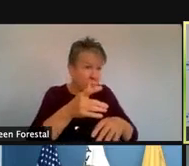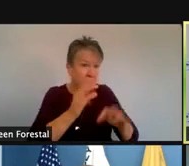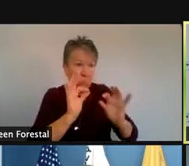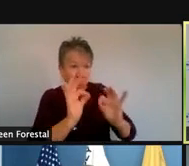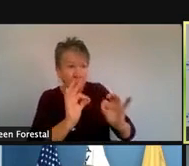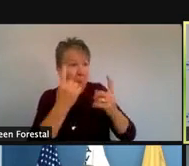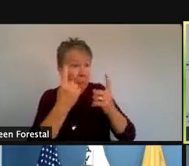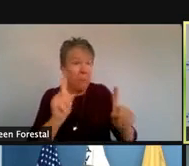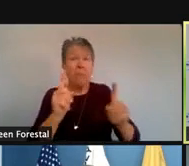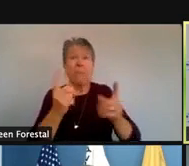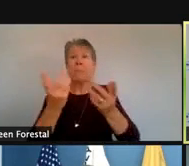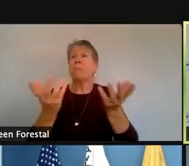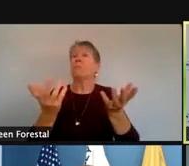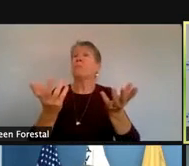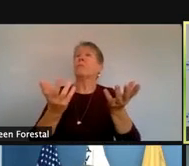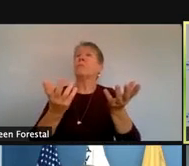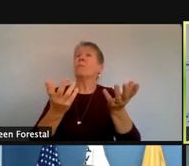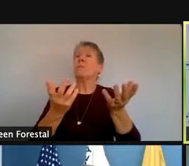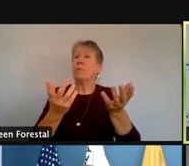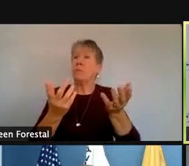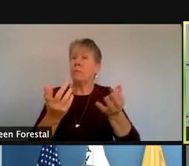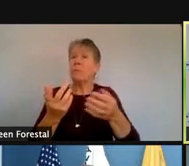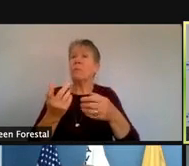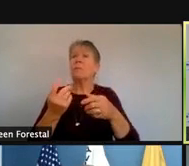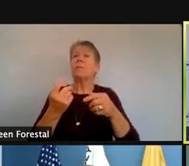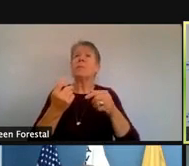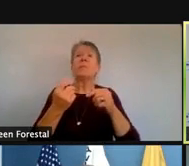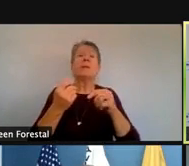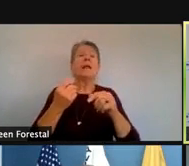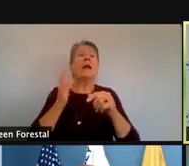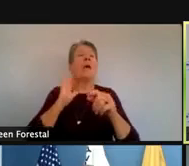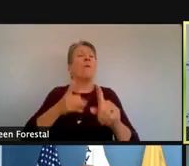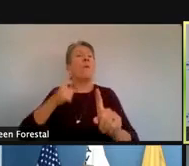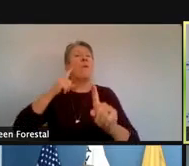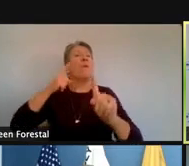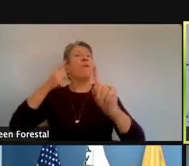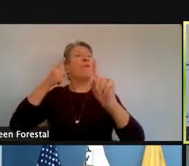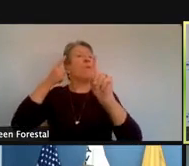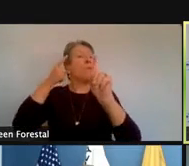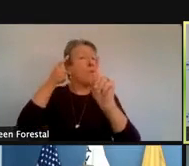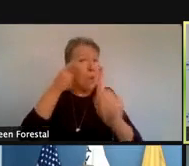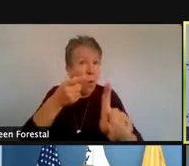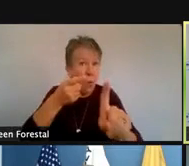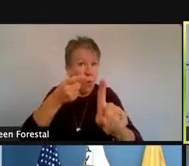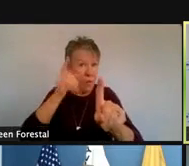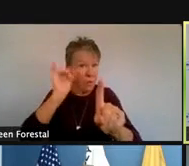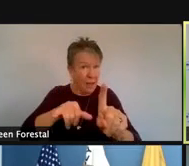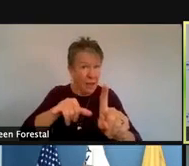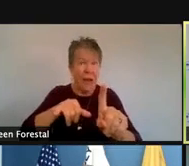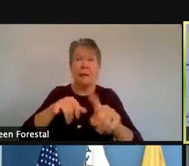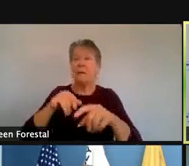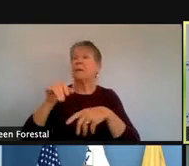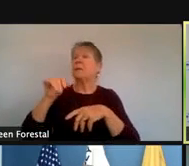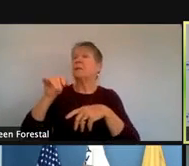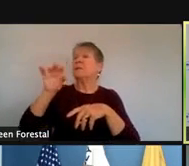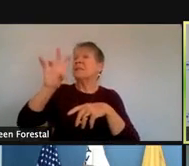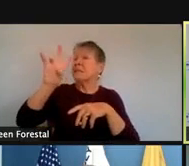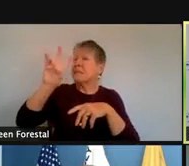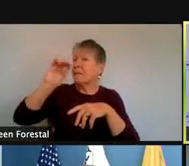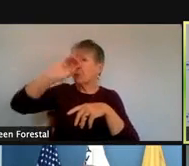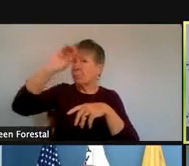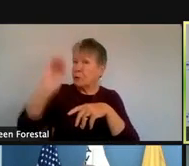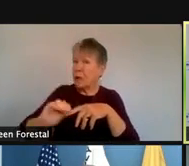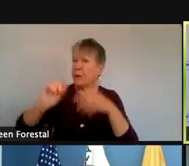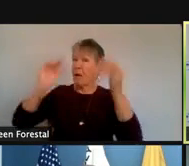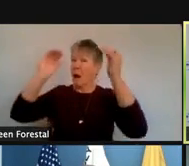a 6-month period. To accomplish that goal, we will need to vaccinate approximately